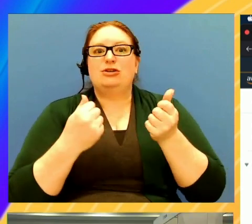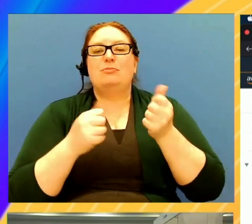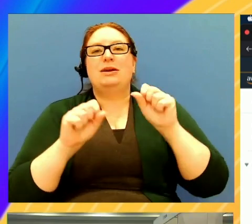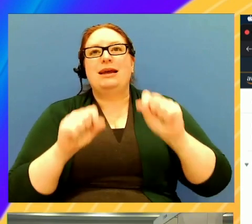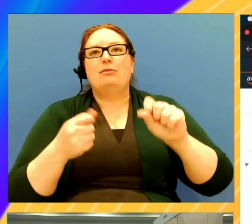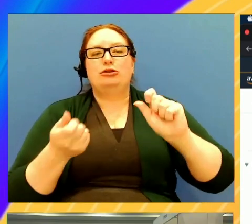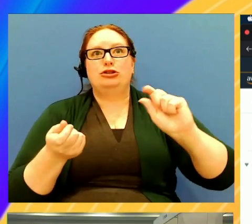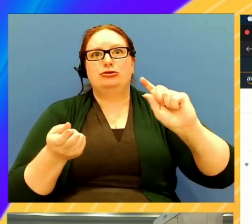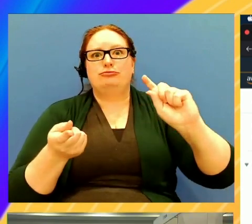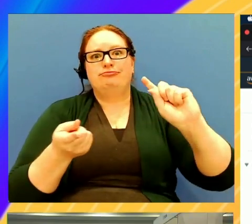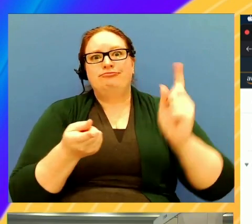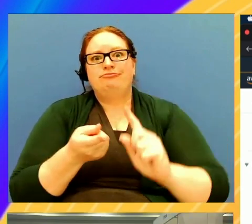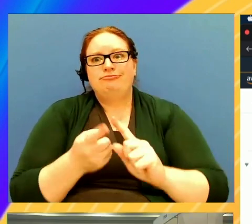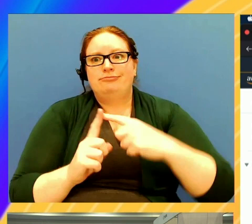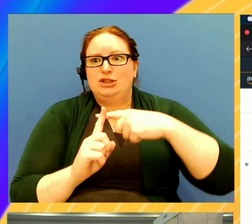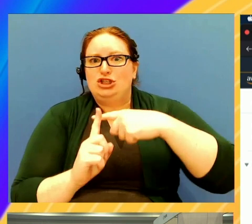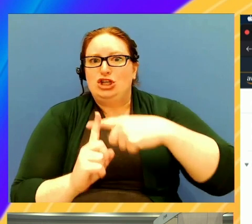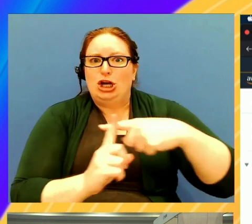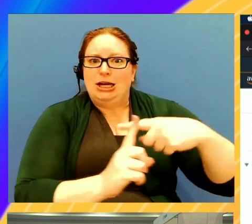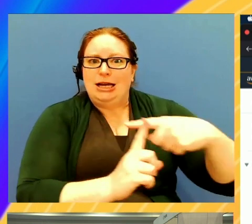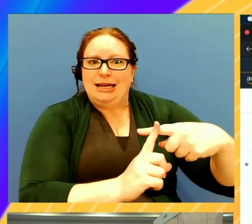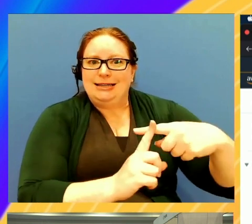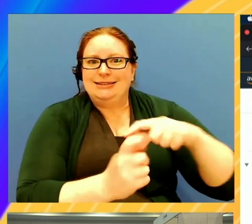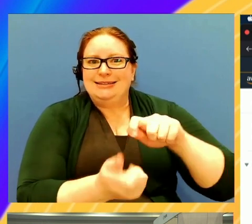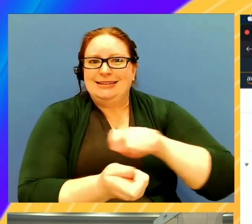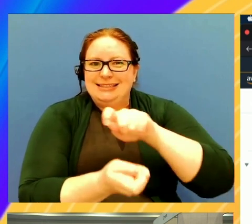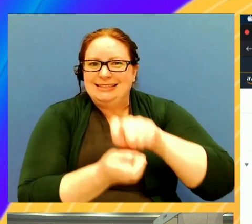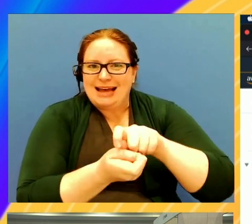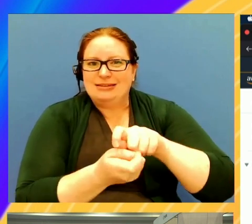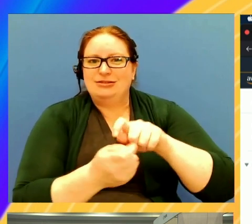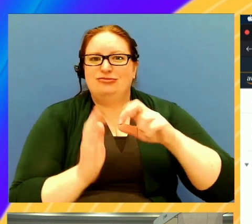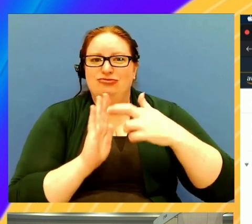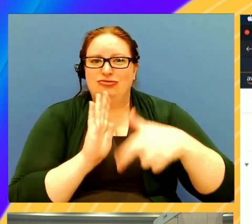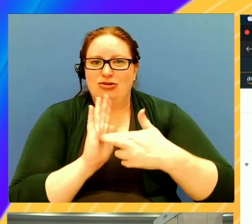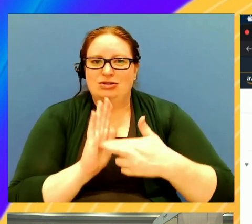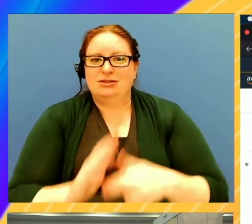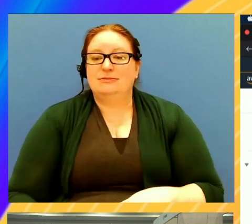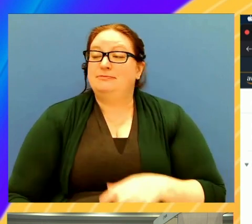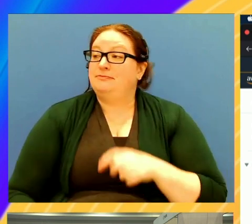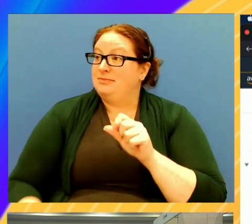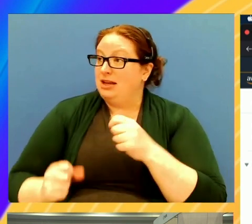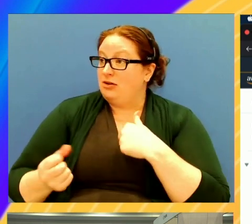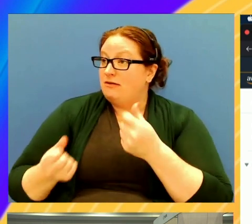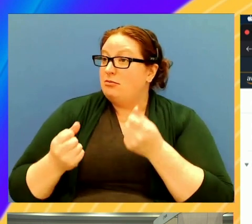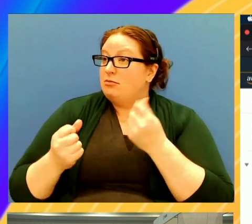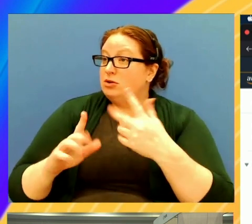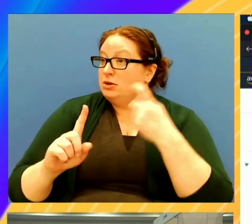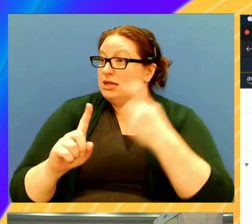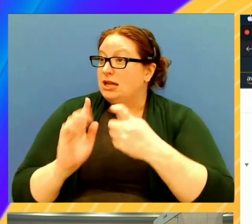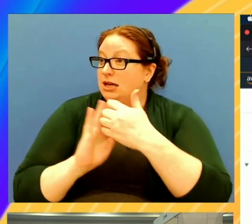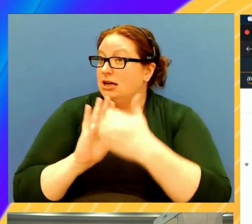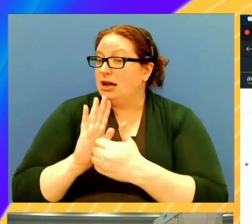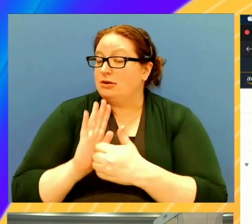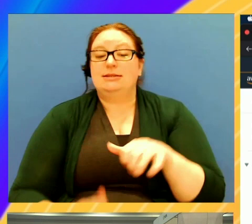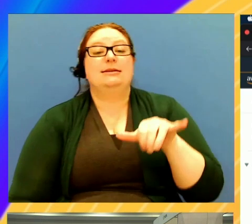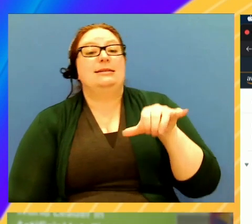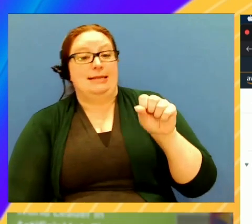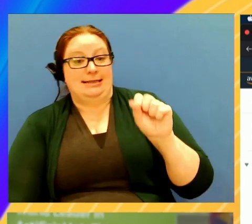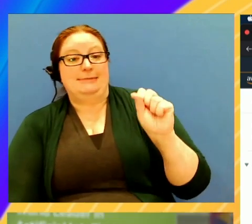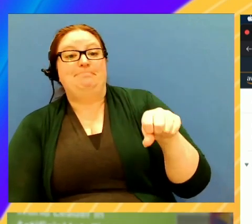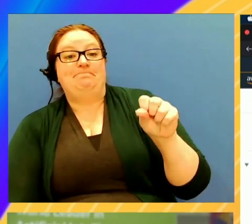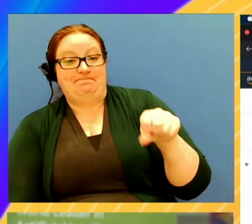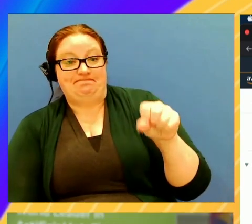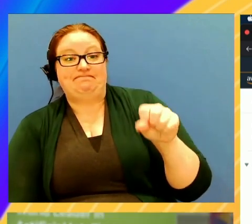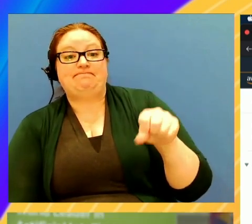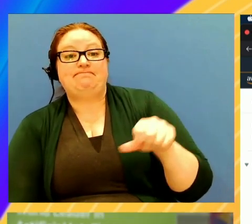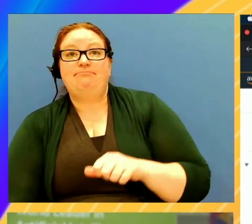target exact roles in the account. And can you have multiple delegated accounts? Yes. Yes. Oh, so cool. you can, like I said, you